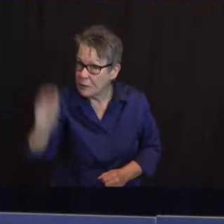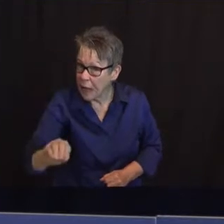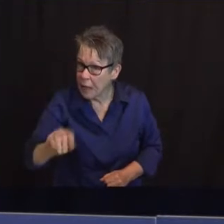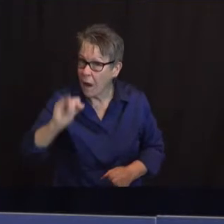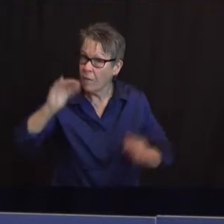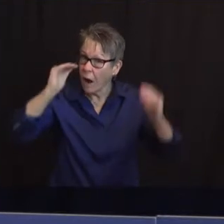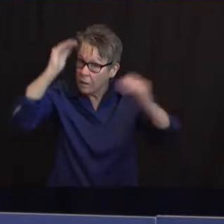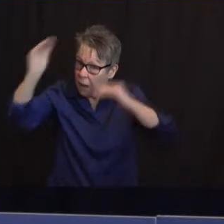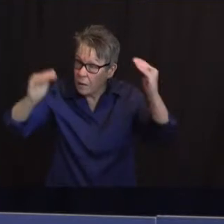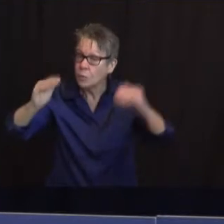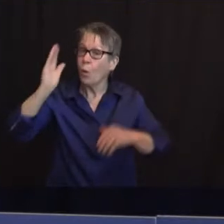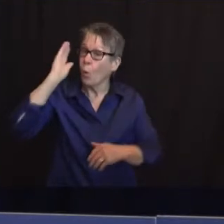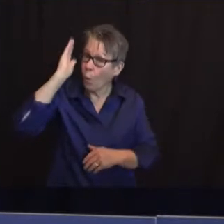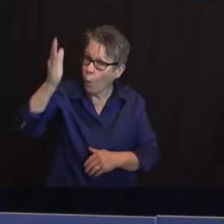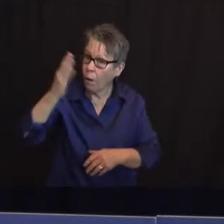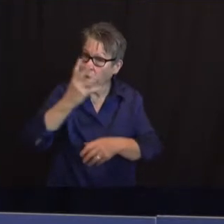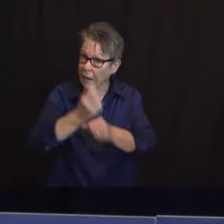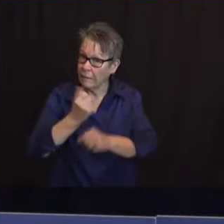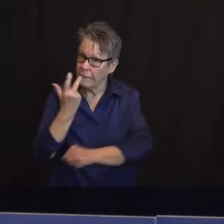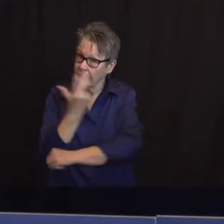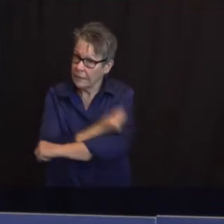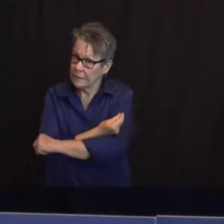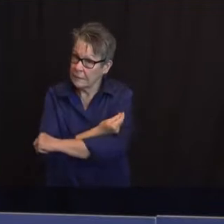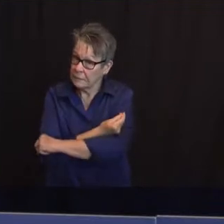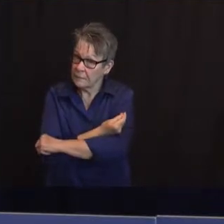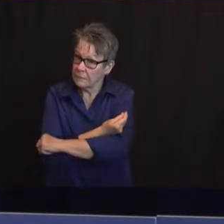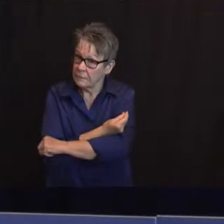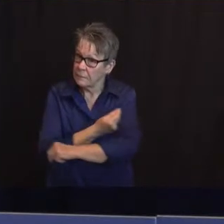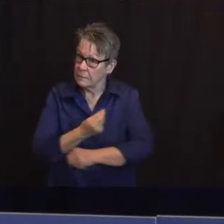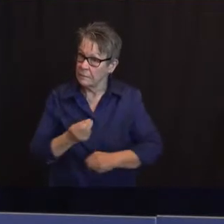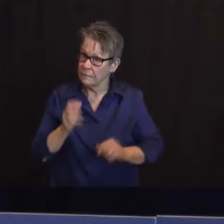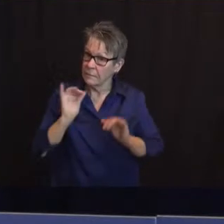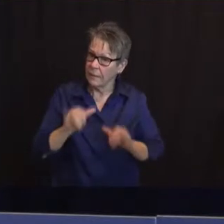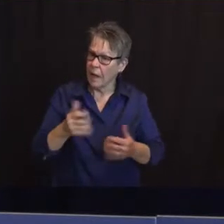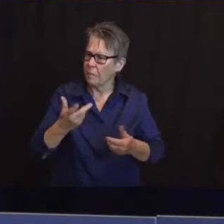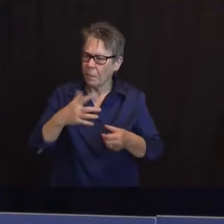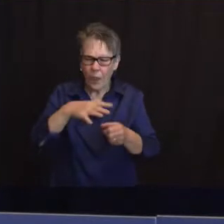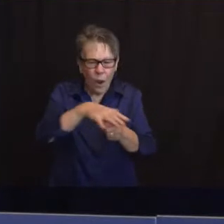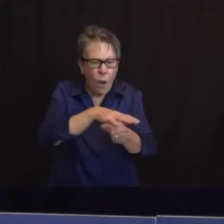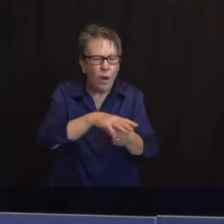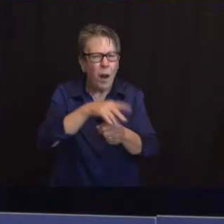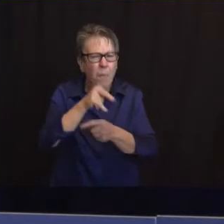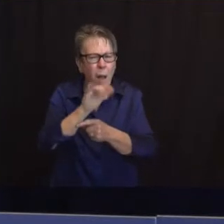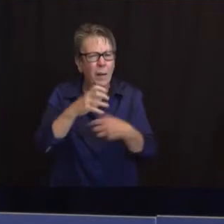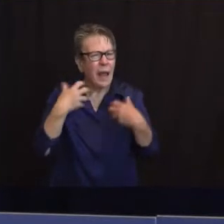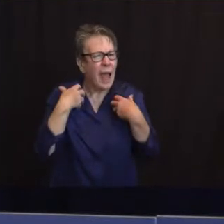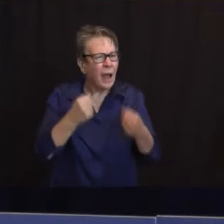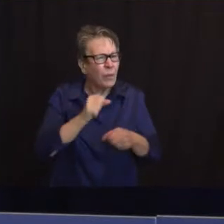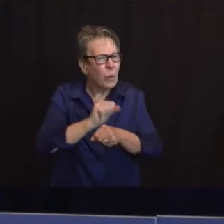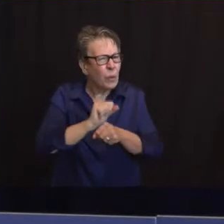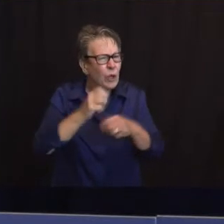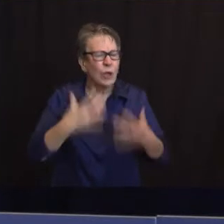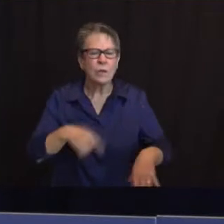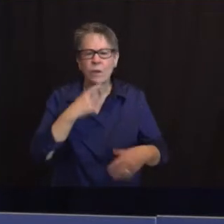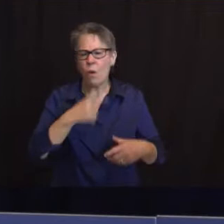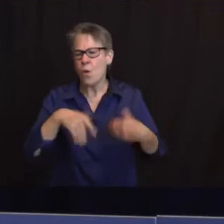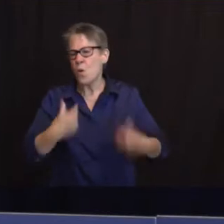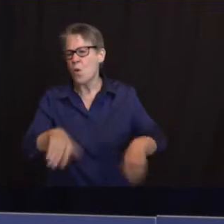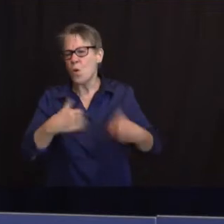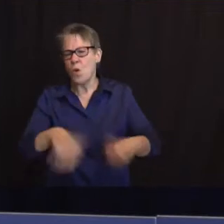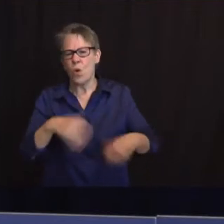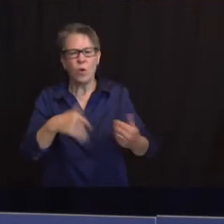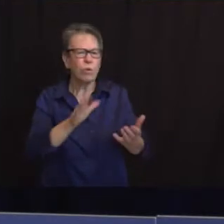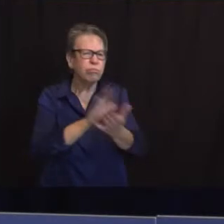their service, especially over the past year, where we know they have made great personal sacrifices to battle